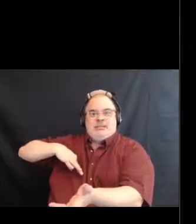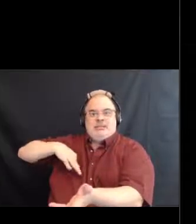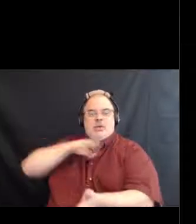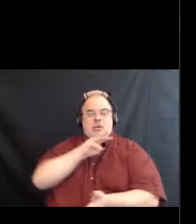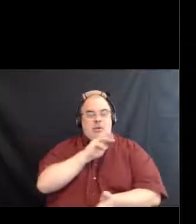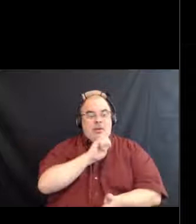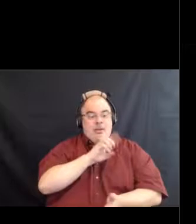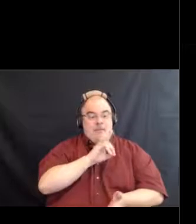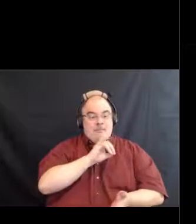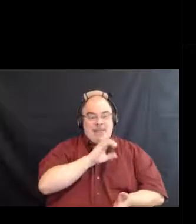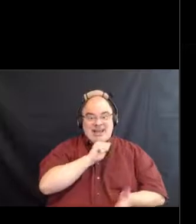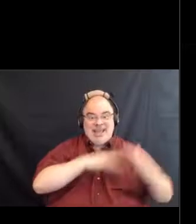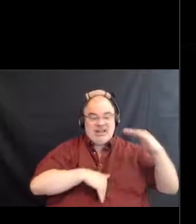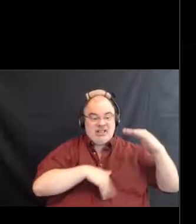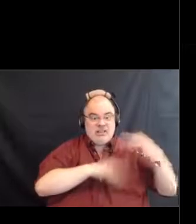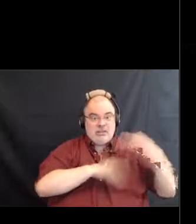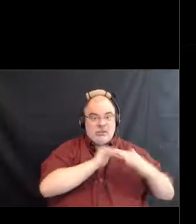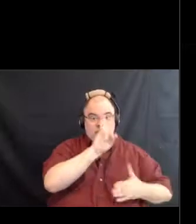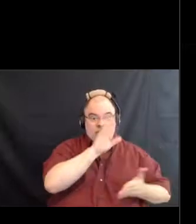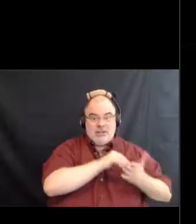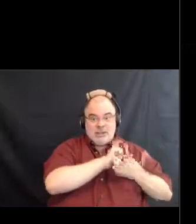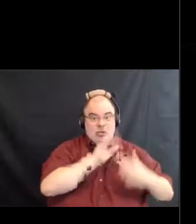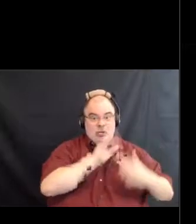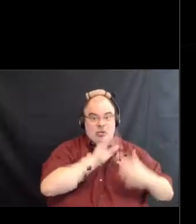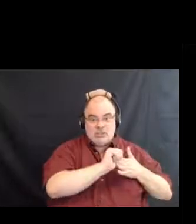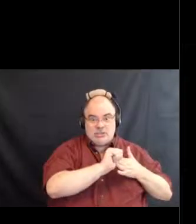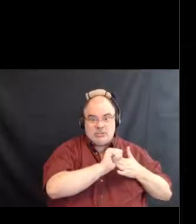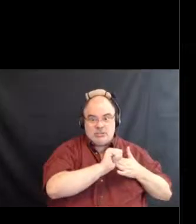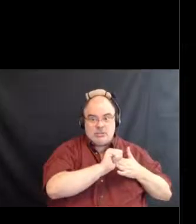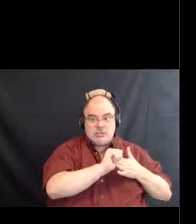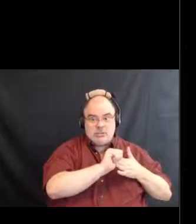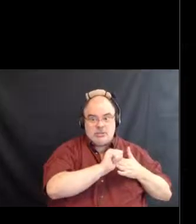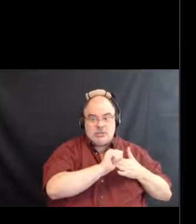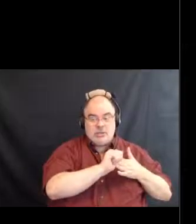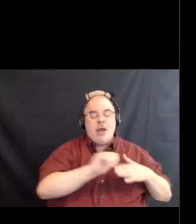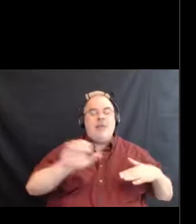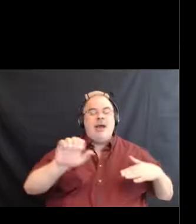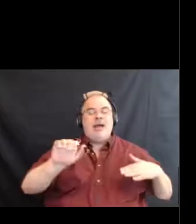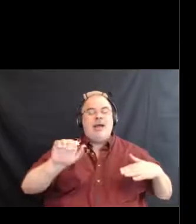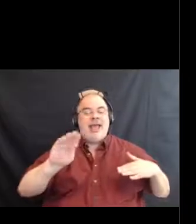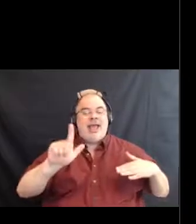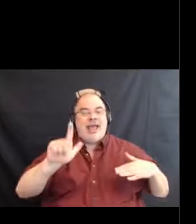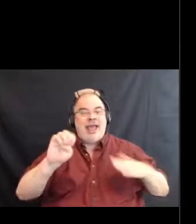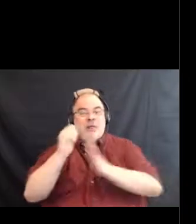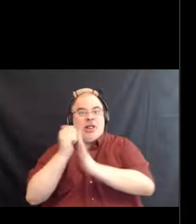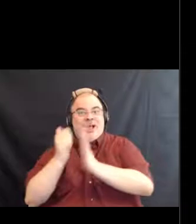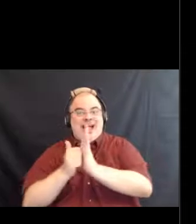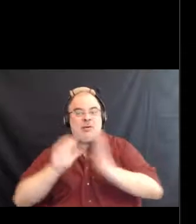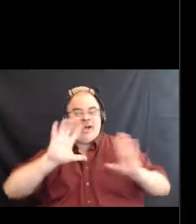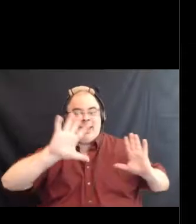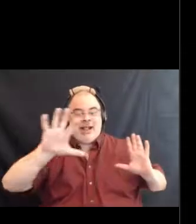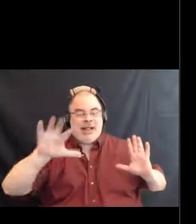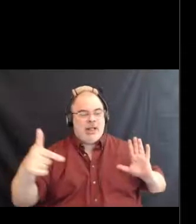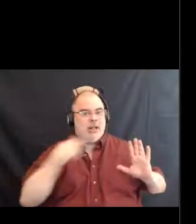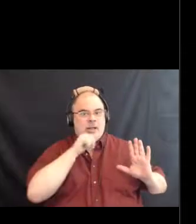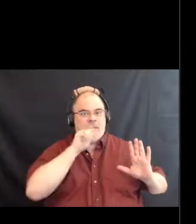of $2,000, and so now people can save above that and not jeopardize their Medicaid.